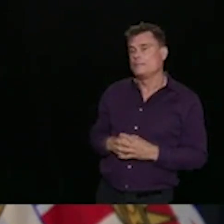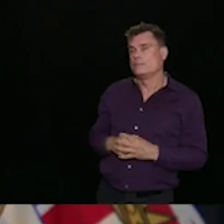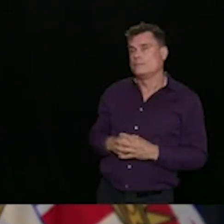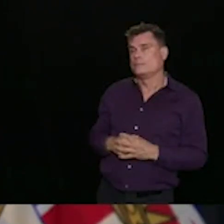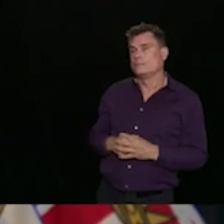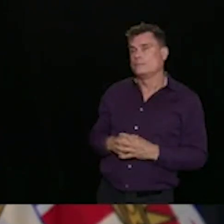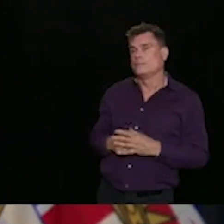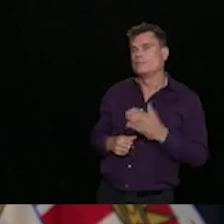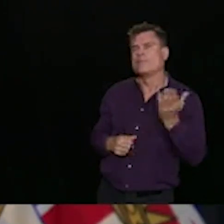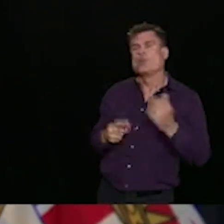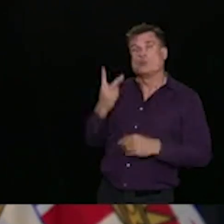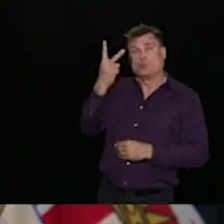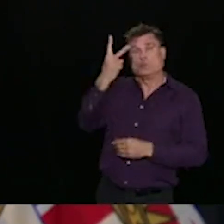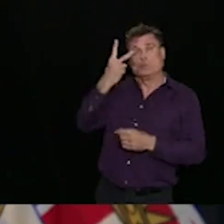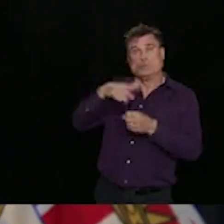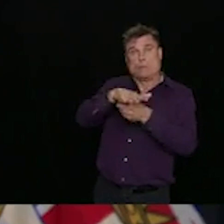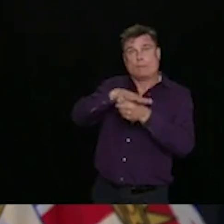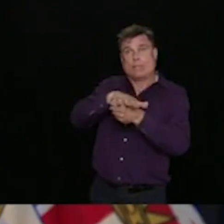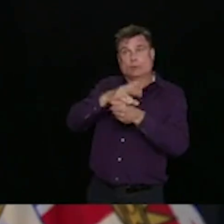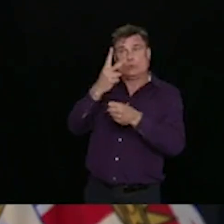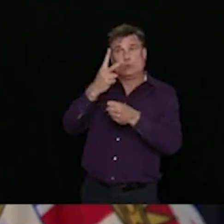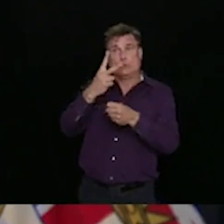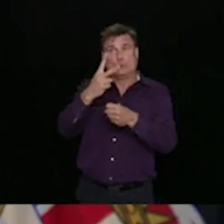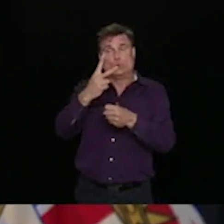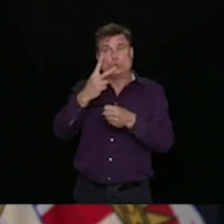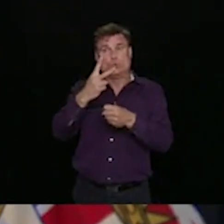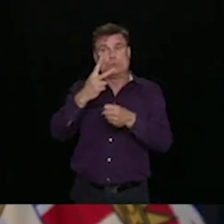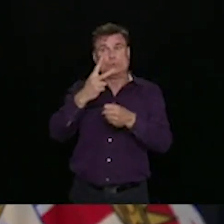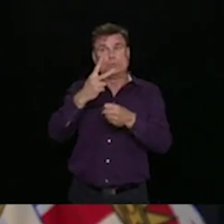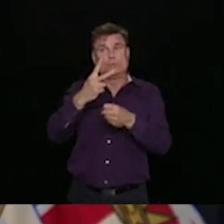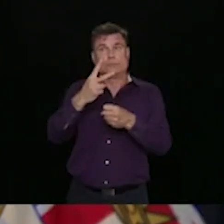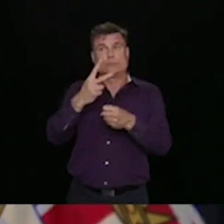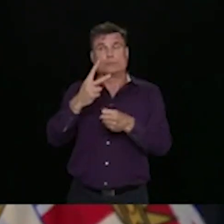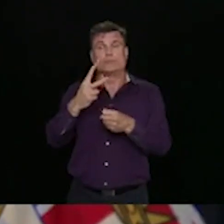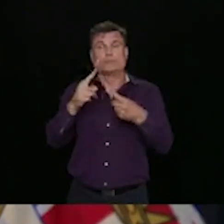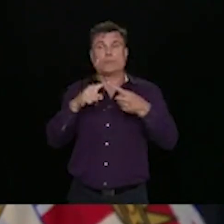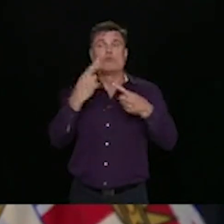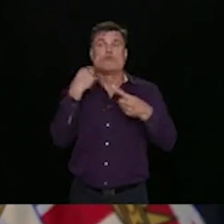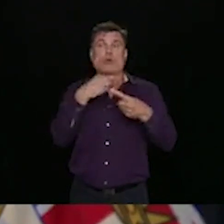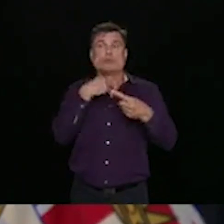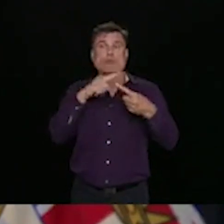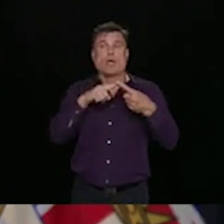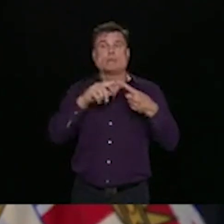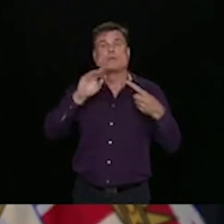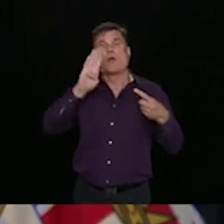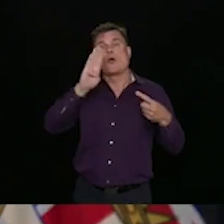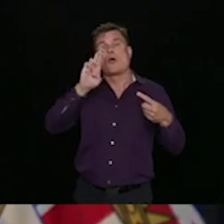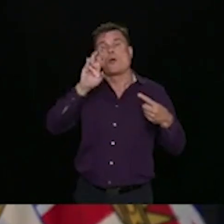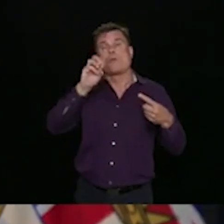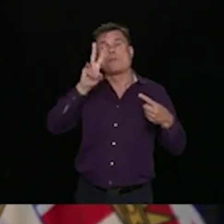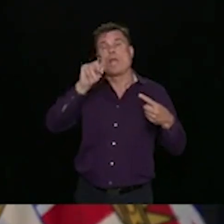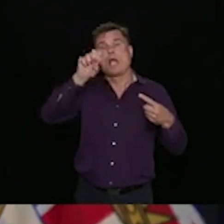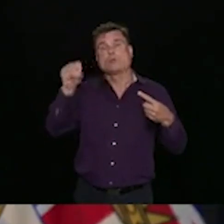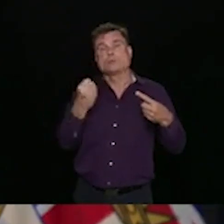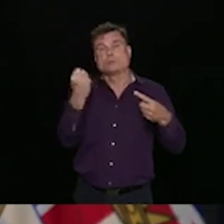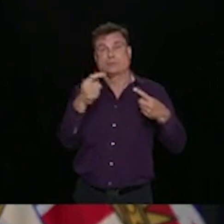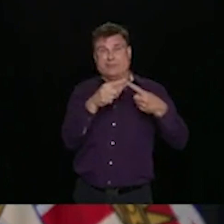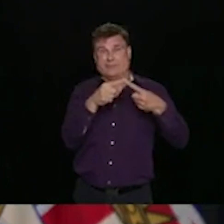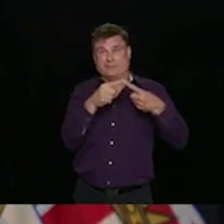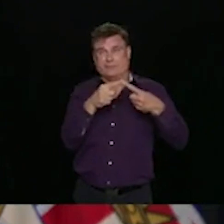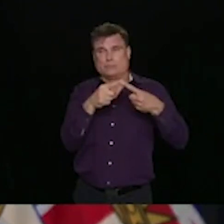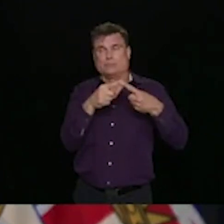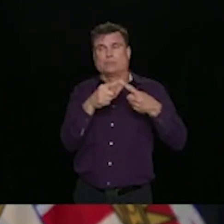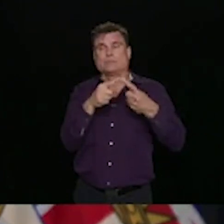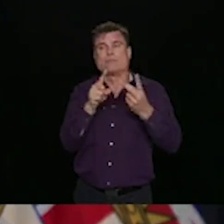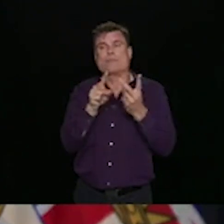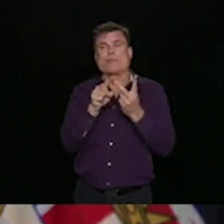is that it's happened, how many people have been exposed, what type of exposure it is, and whether we are able to